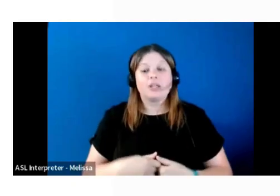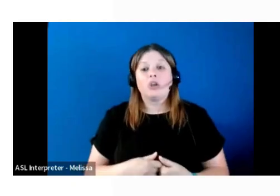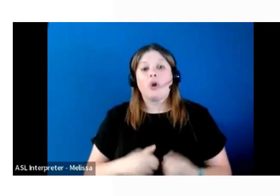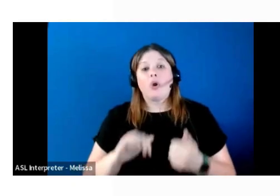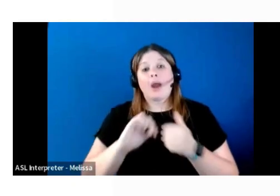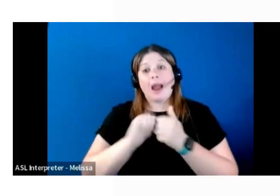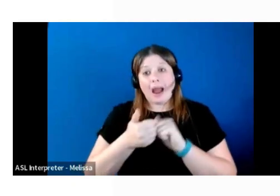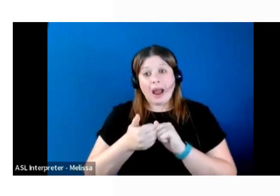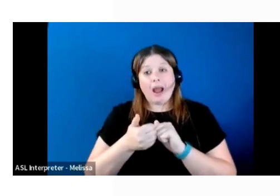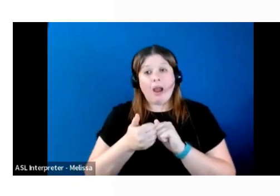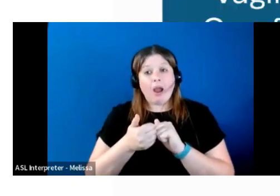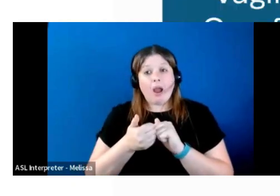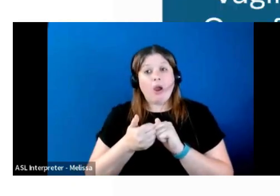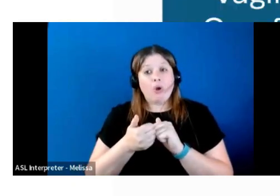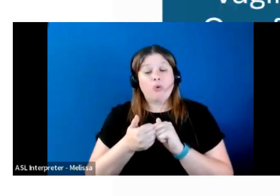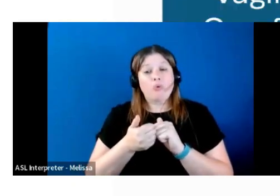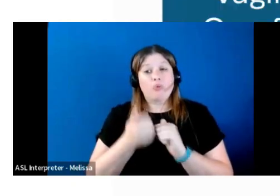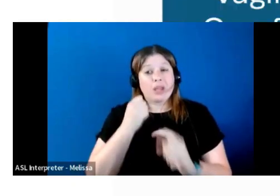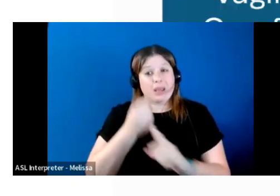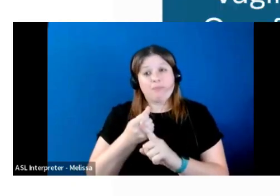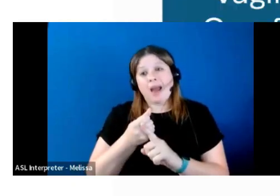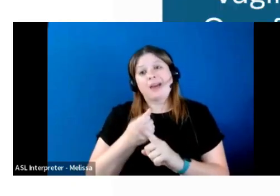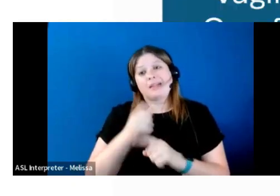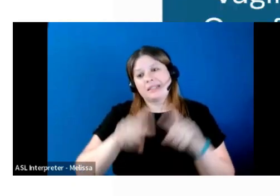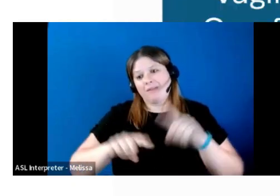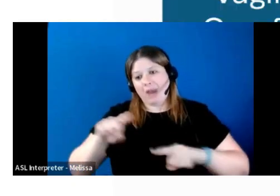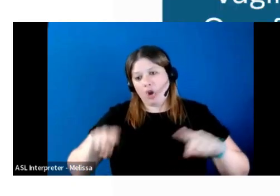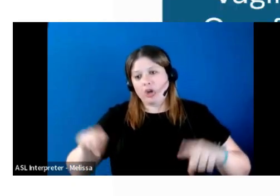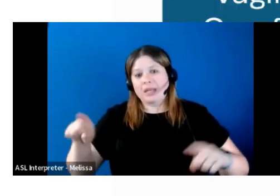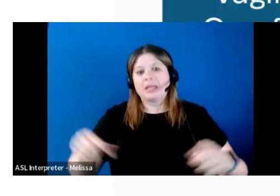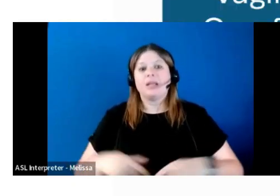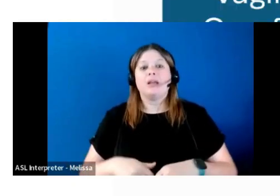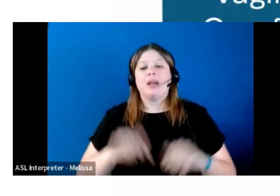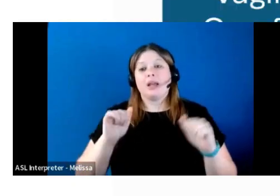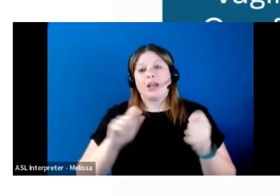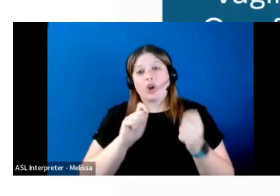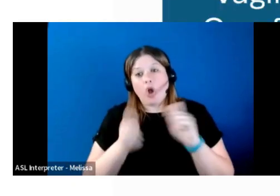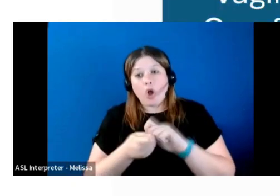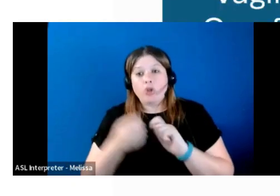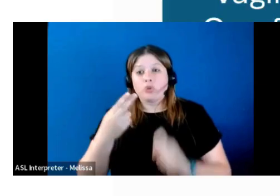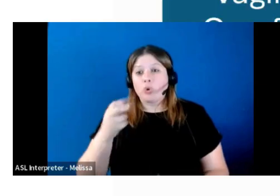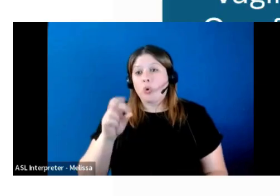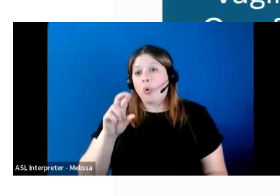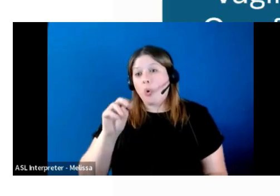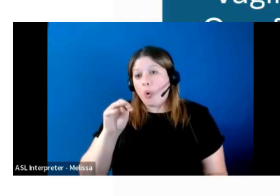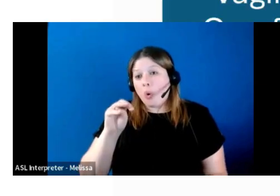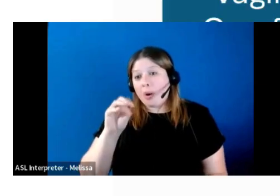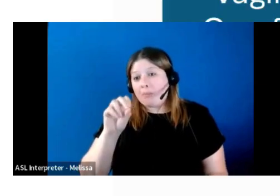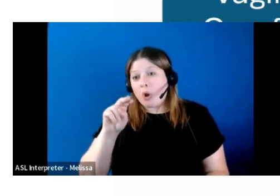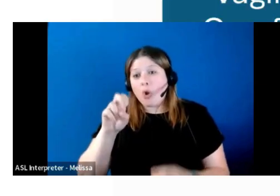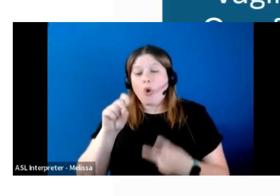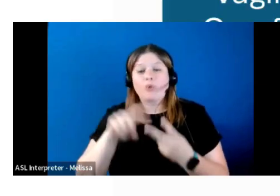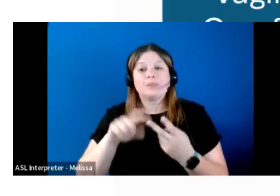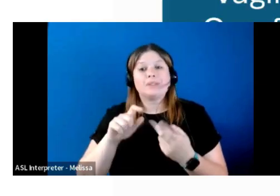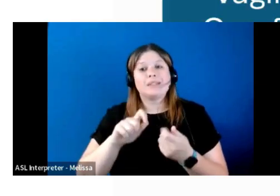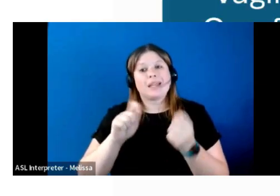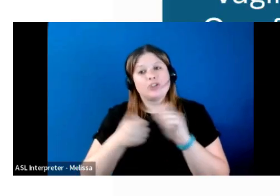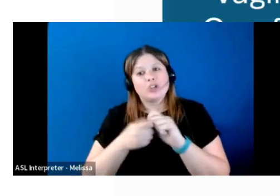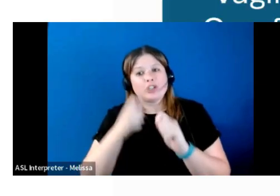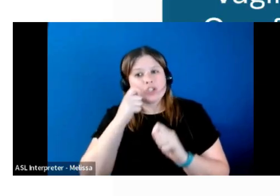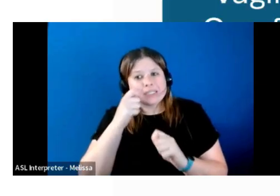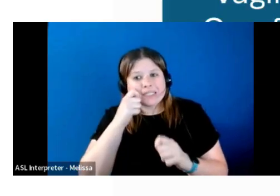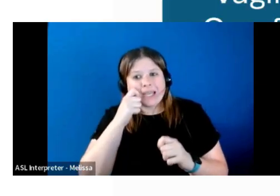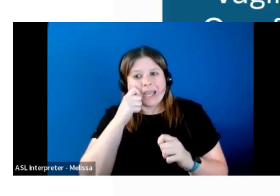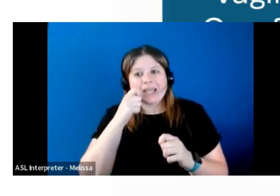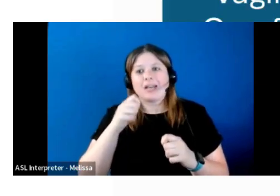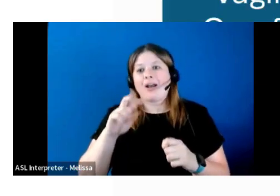these impacts is varied. It can alter hormone levels, which can change the skin of the vulva and vagina, can